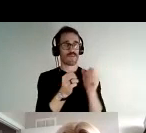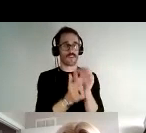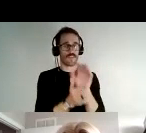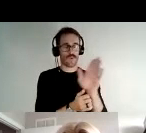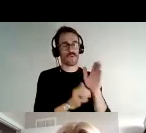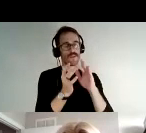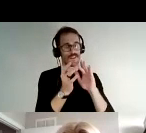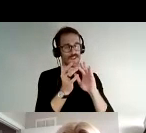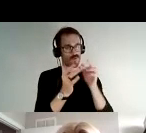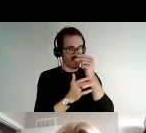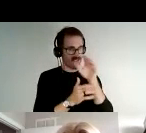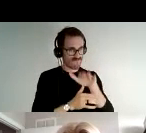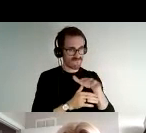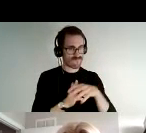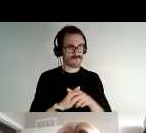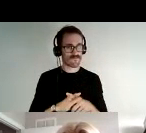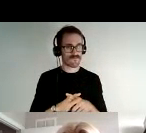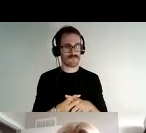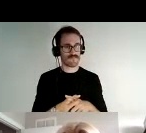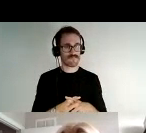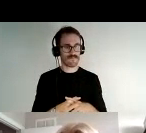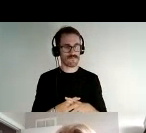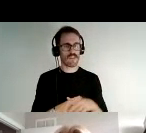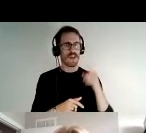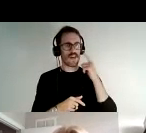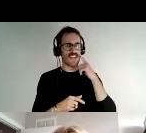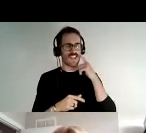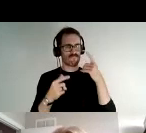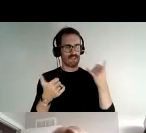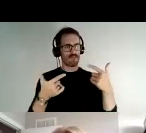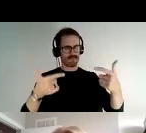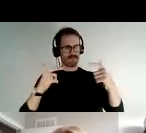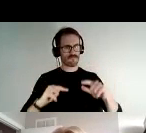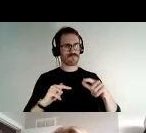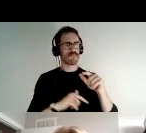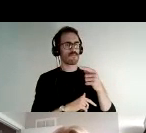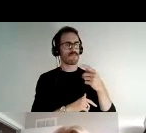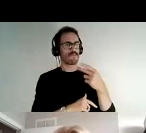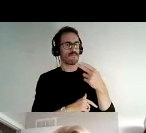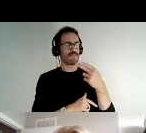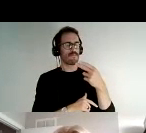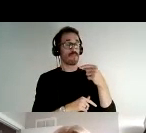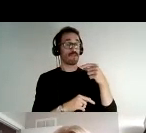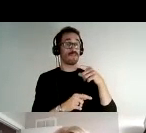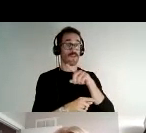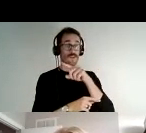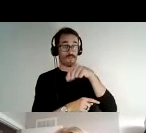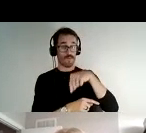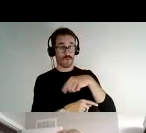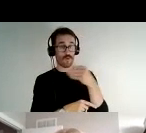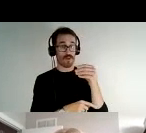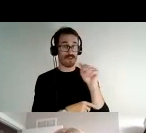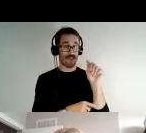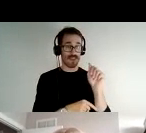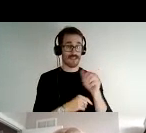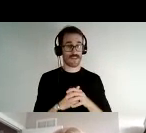network. Okay, I think, Heather, you're right. Let's go to the questions. Mary, may I invite you to turn your camera on and lead